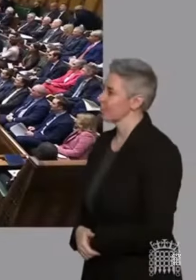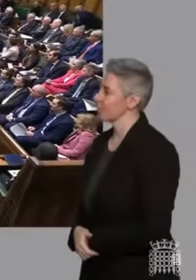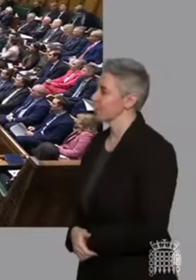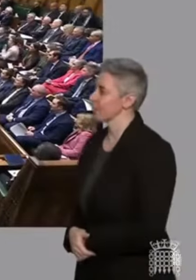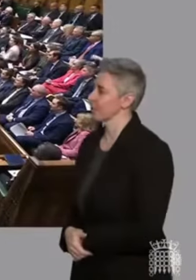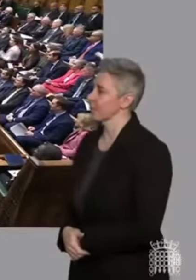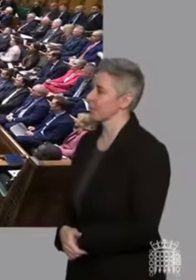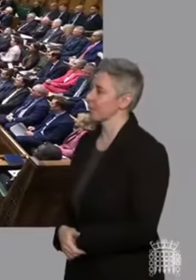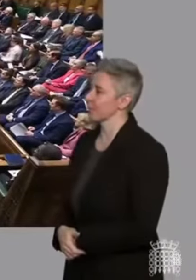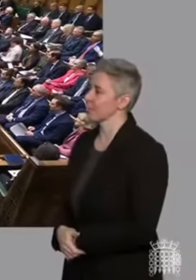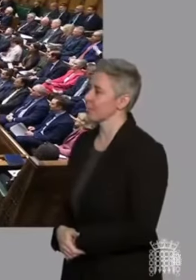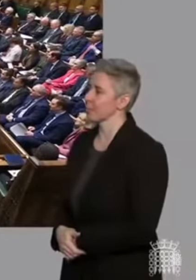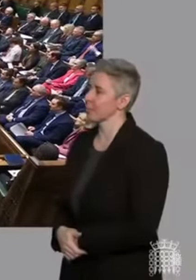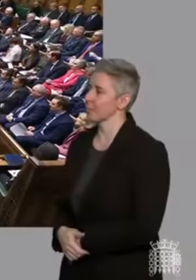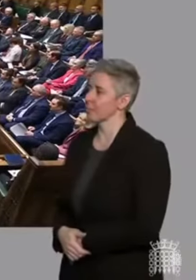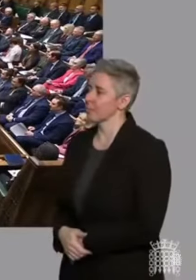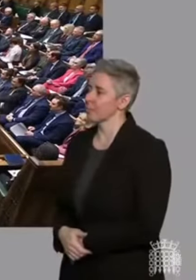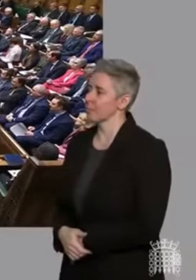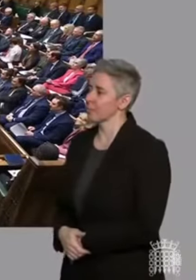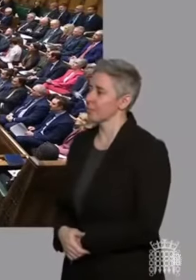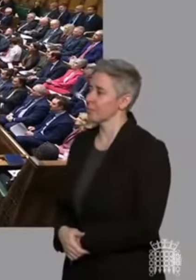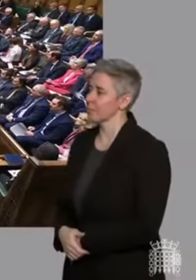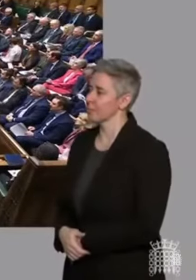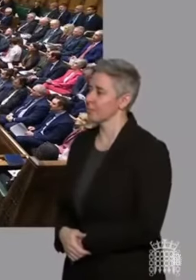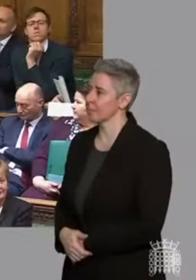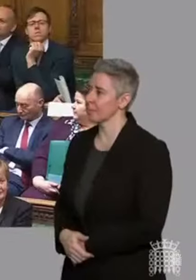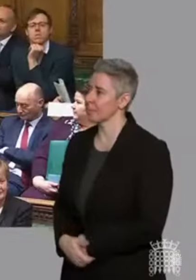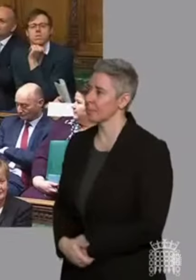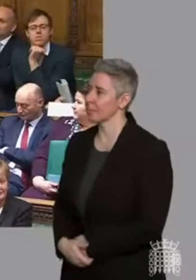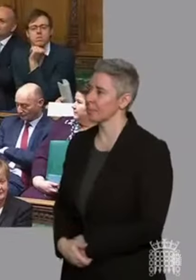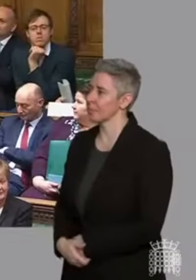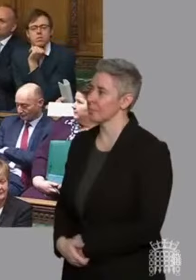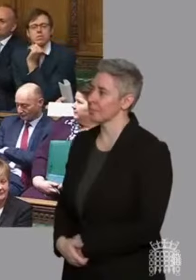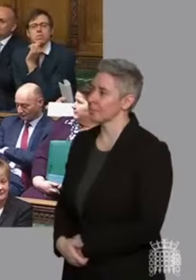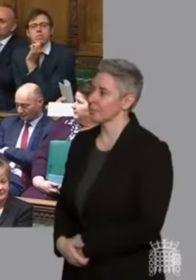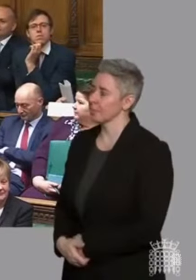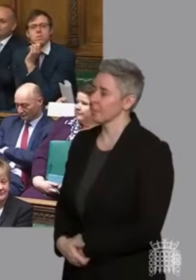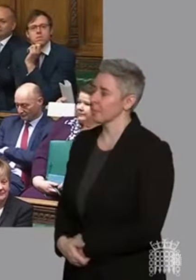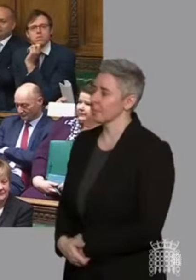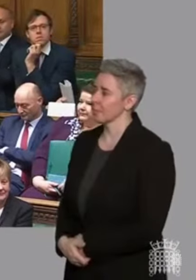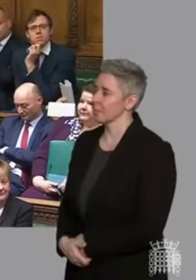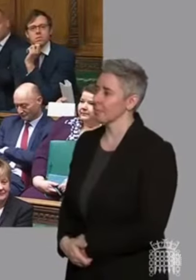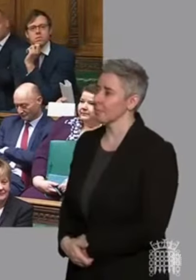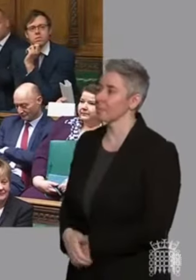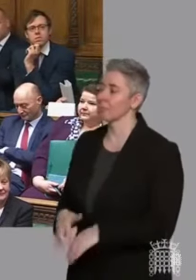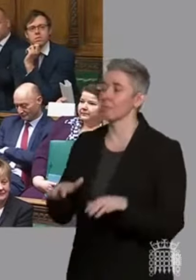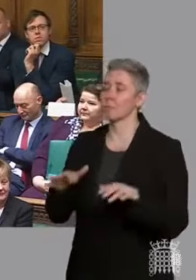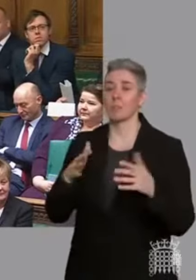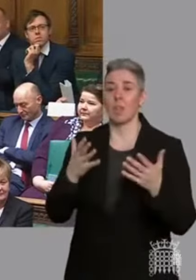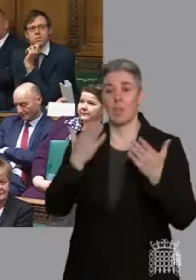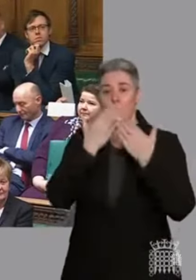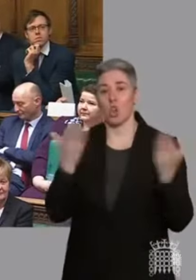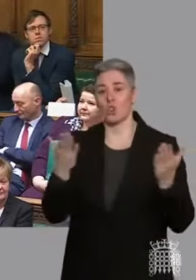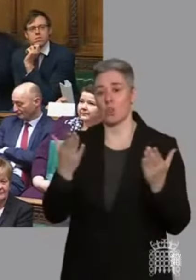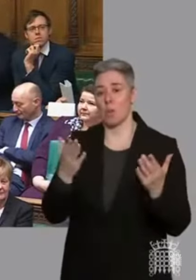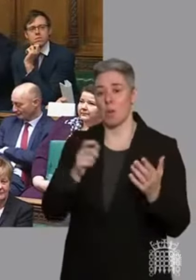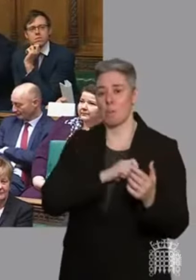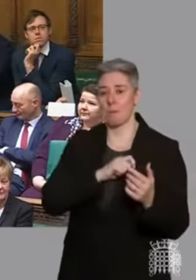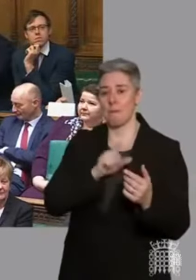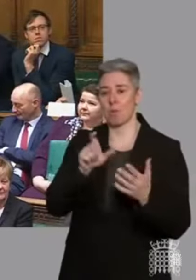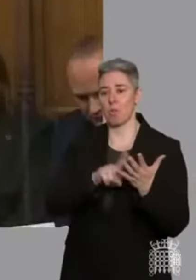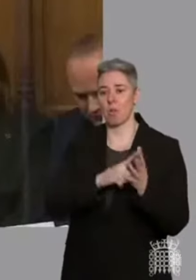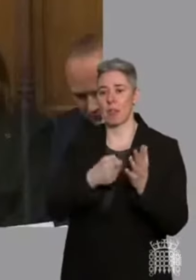Thank you, Mr. Speaker. Thank you, Mr. Speaker. The honourable member for Clacton says that his party is, and I quote, open